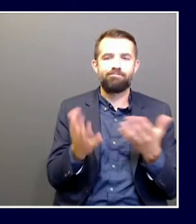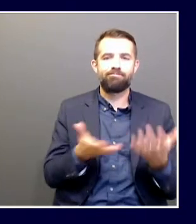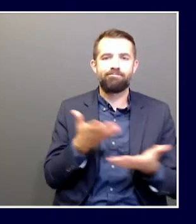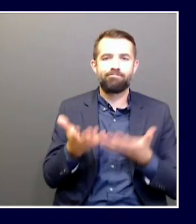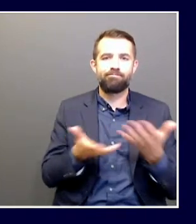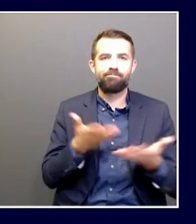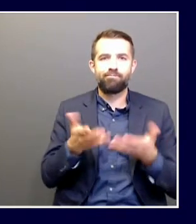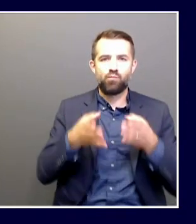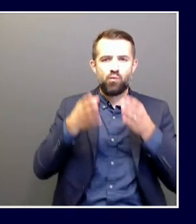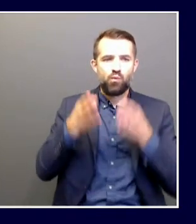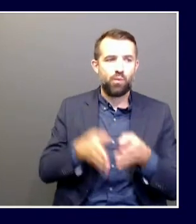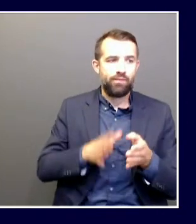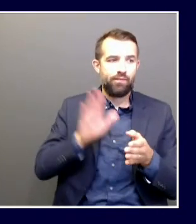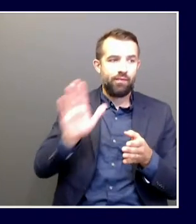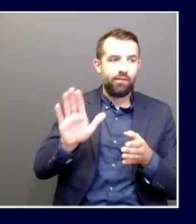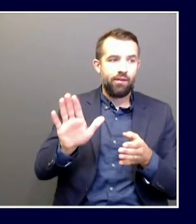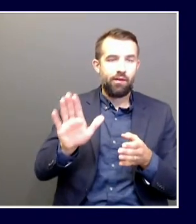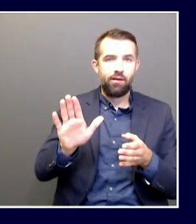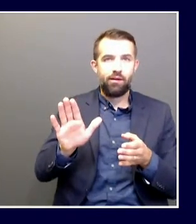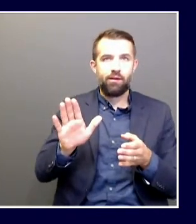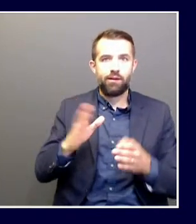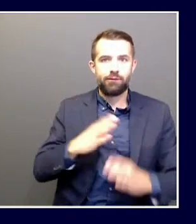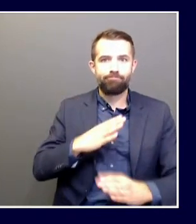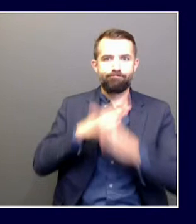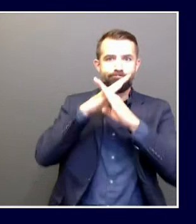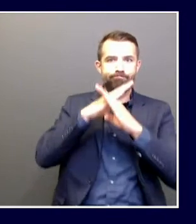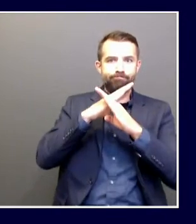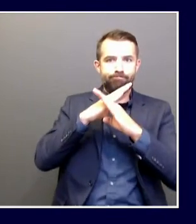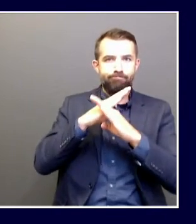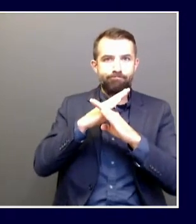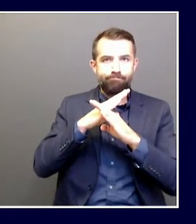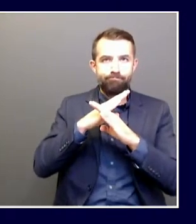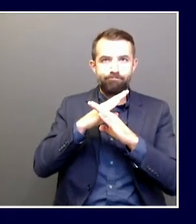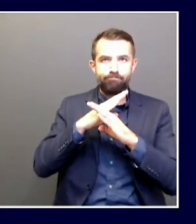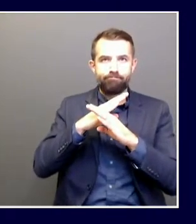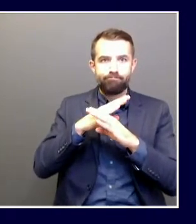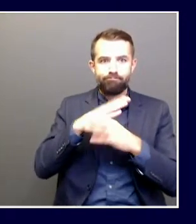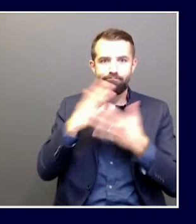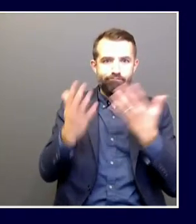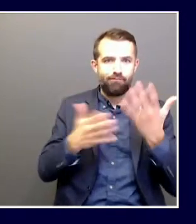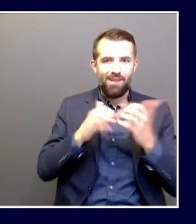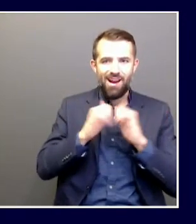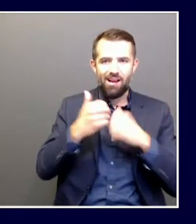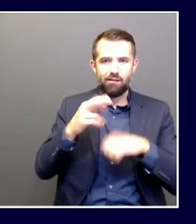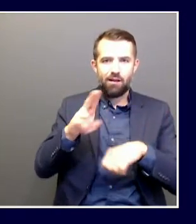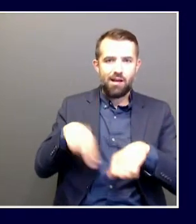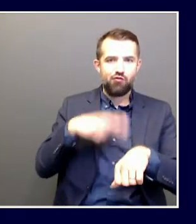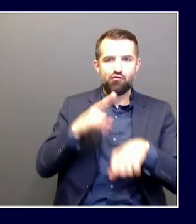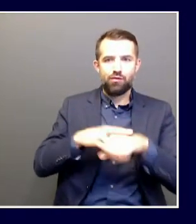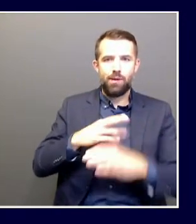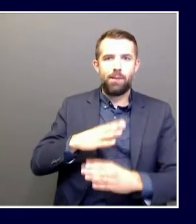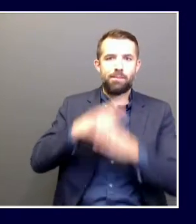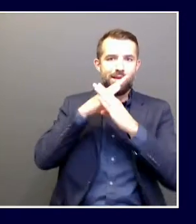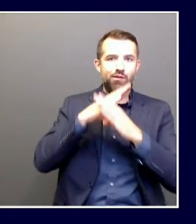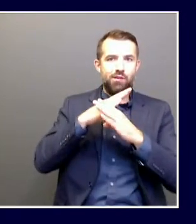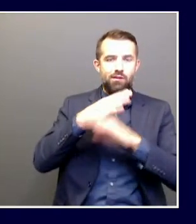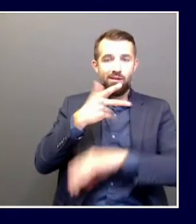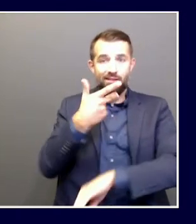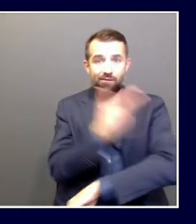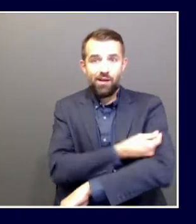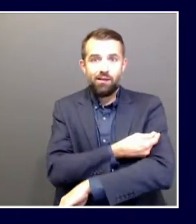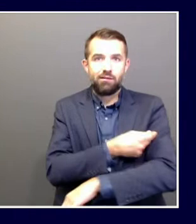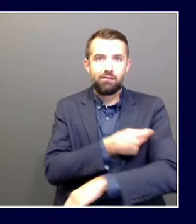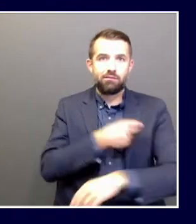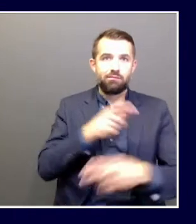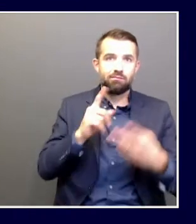final dose, a booster shot, a potential natural immunity. So I'll just read you the question, but I wanted to kind of preface it by saying that. It says,